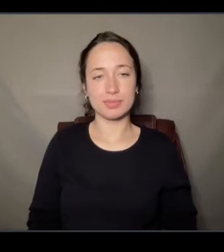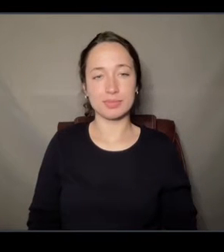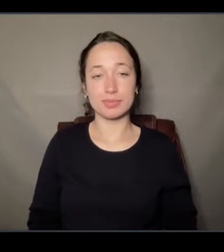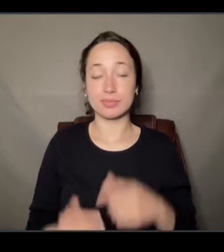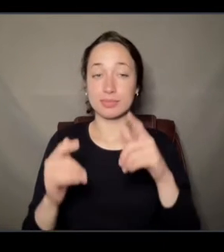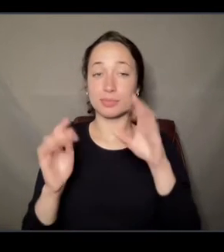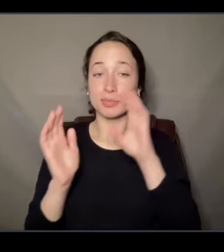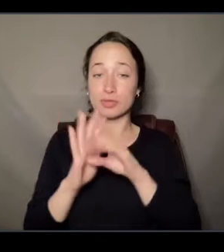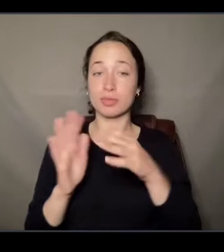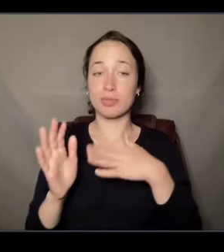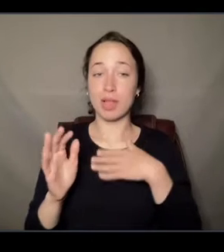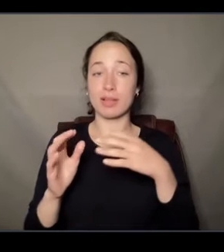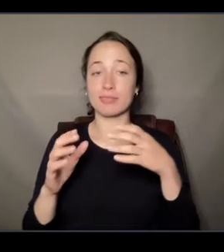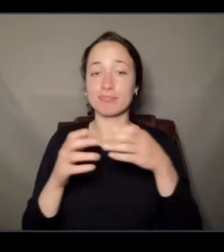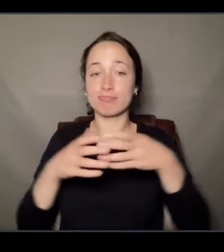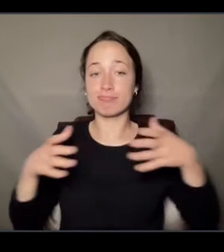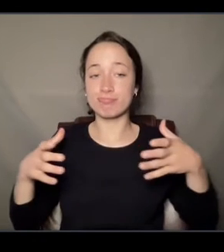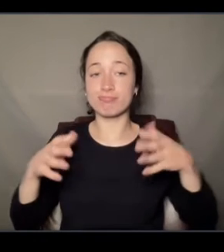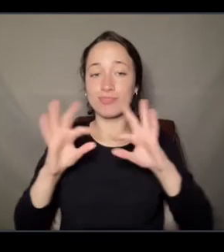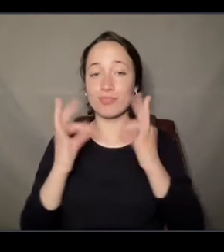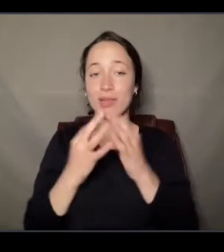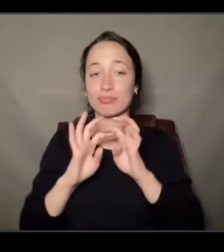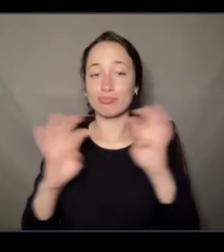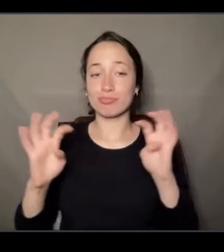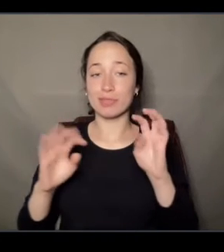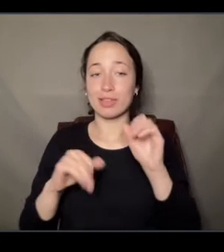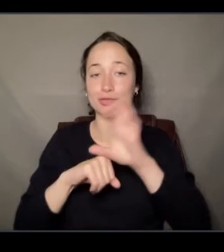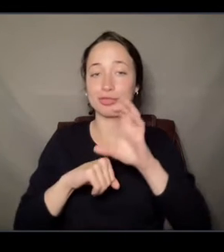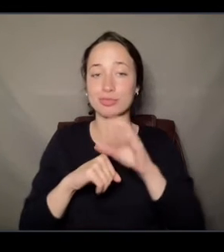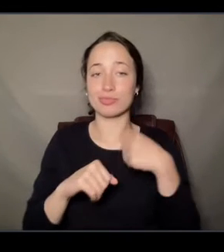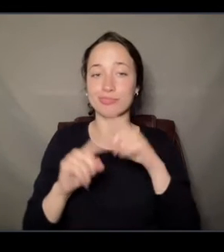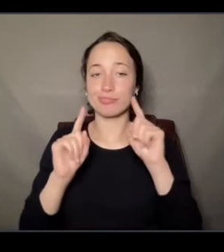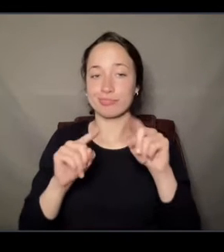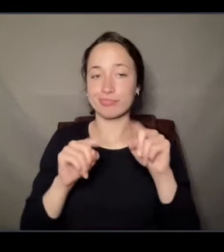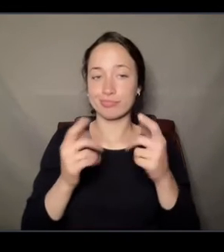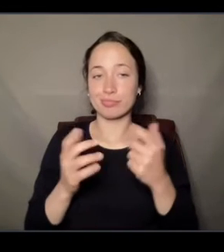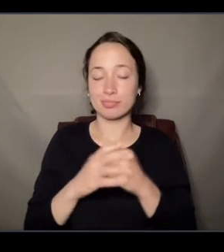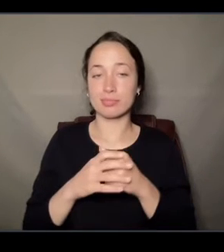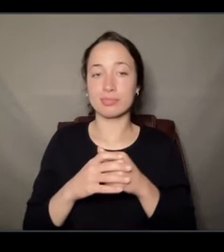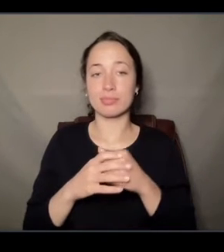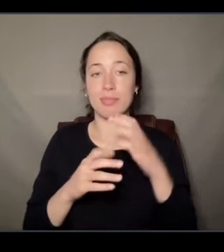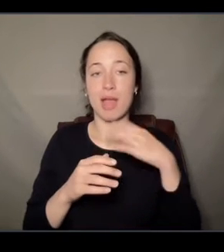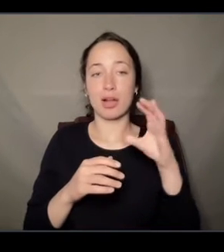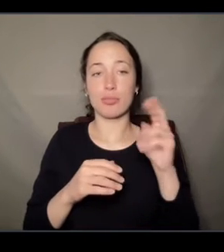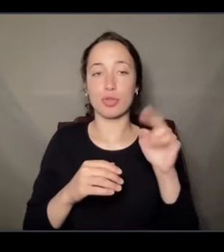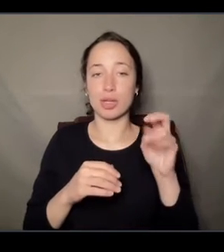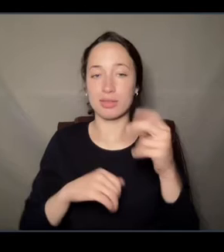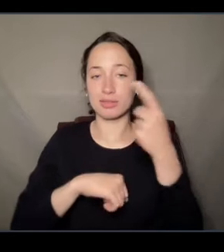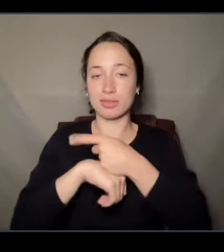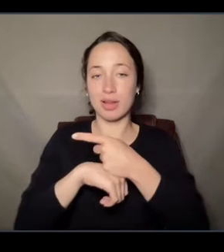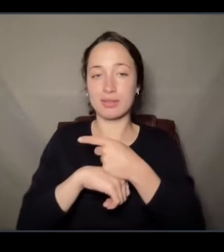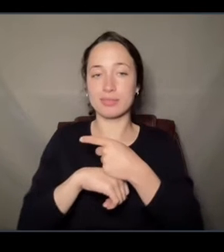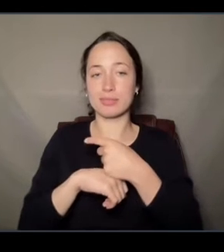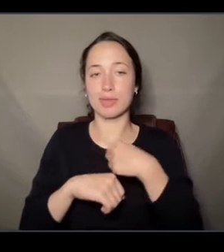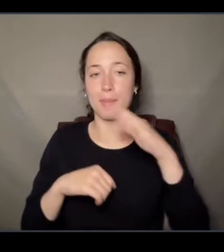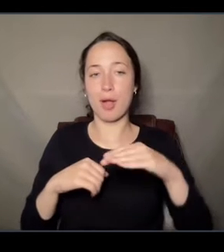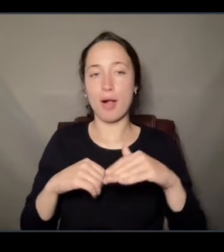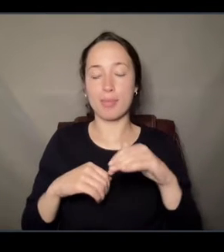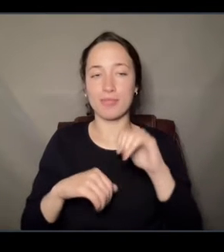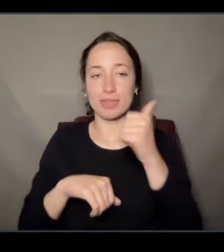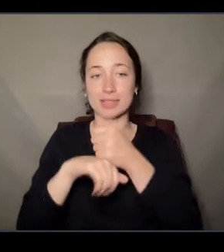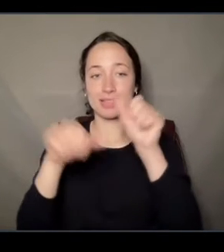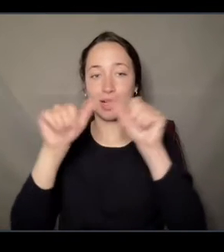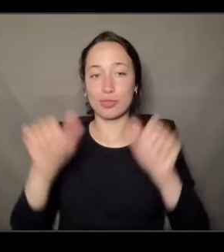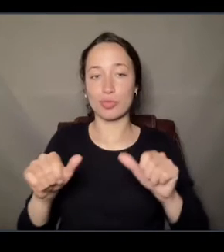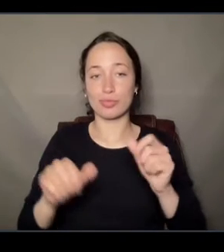And this is a picture of my extended family at the church that we used to go to. And it's my communion day. I'm at the bottom of the